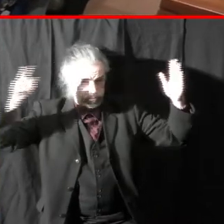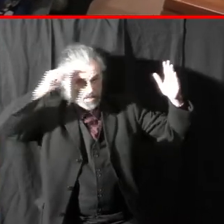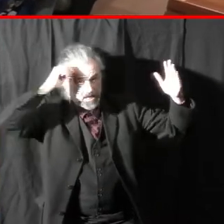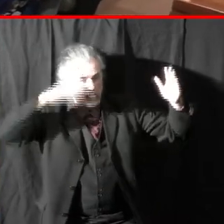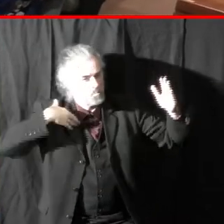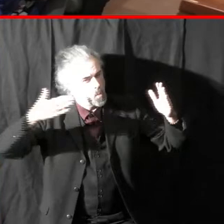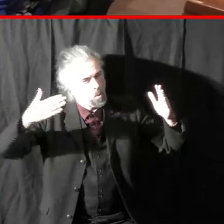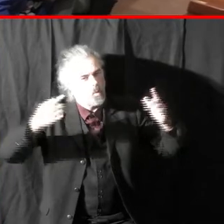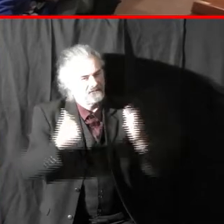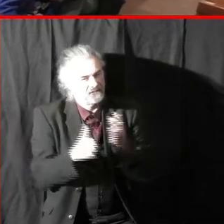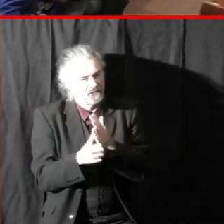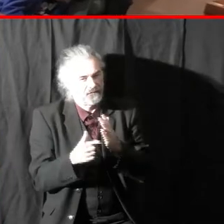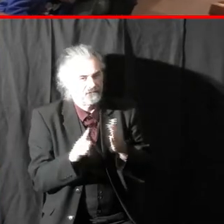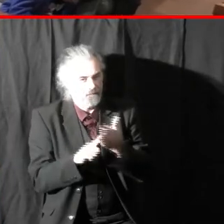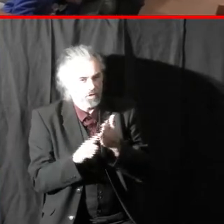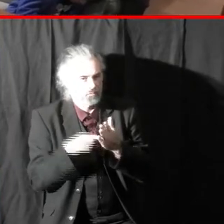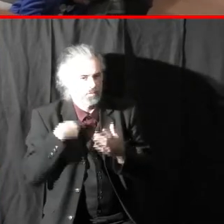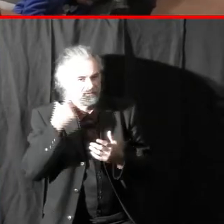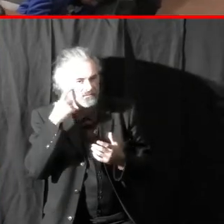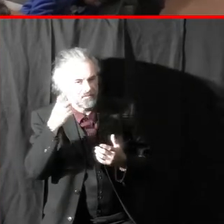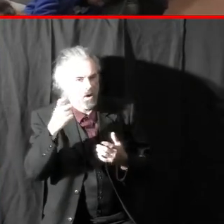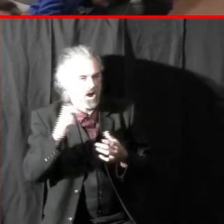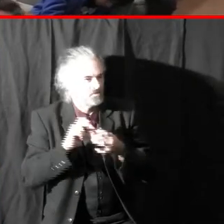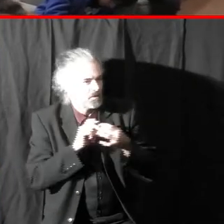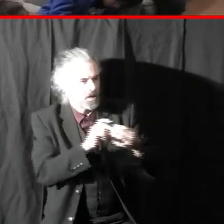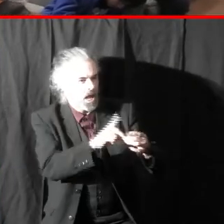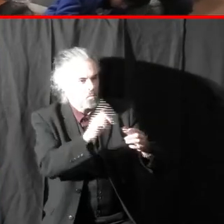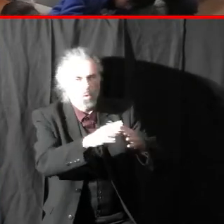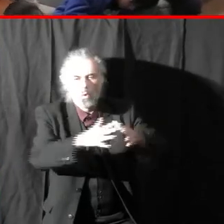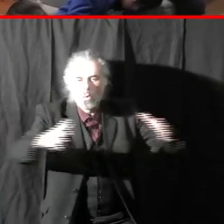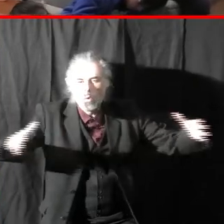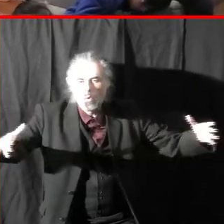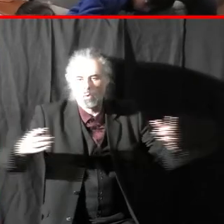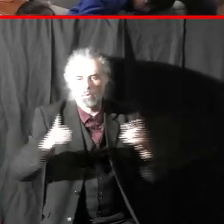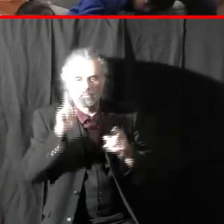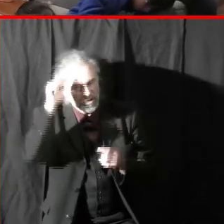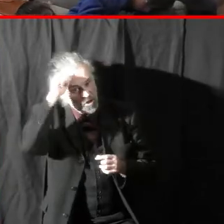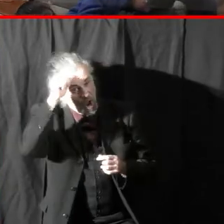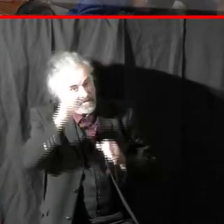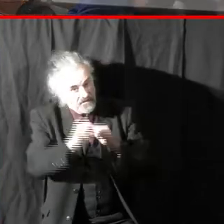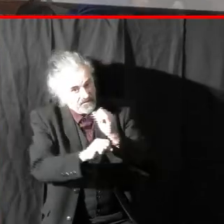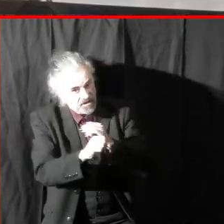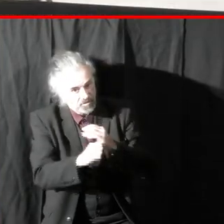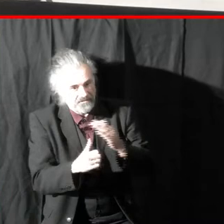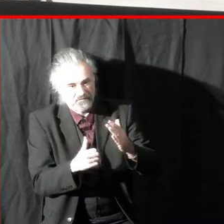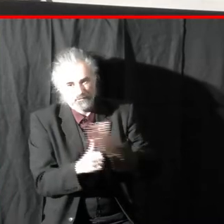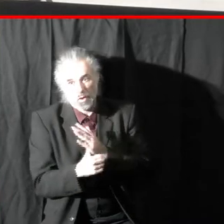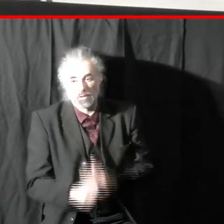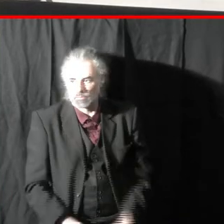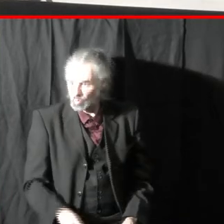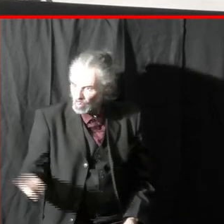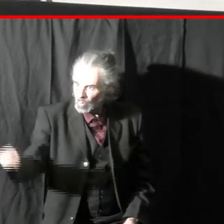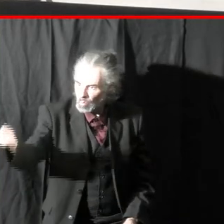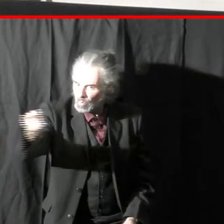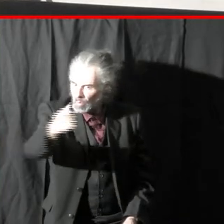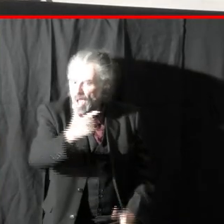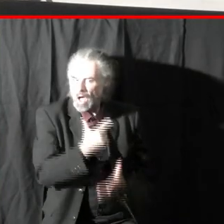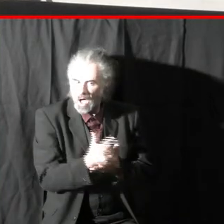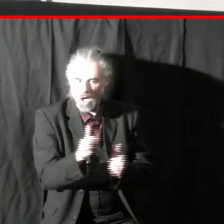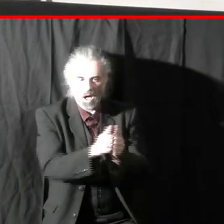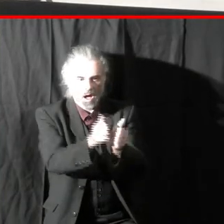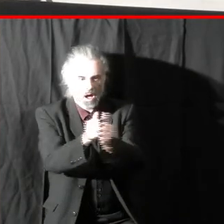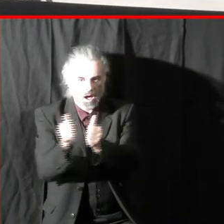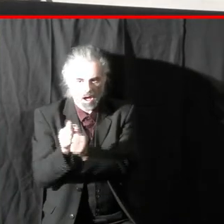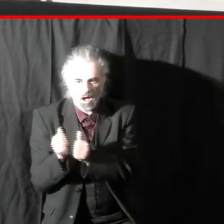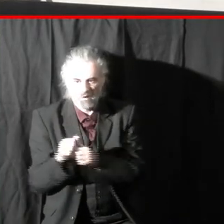about the factory, etc. Right. Lots of people nodding. So we need to... Can you read